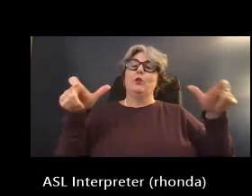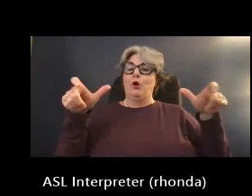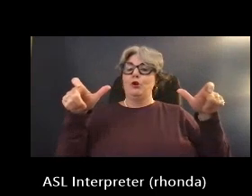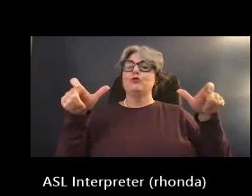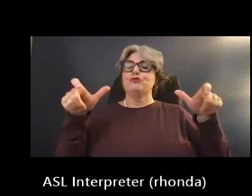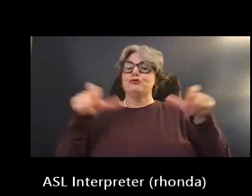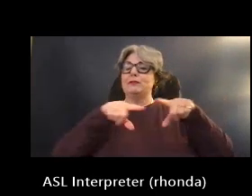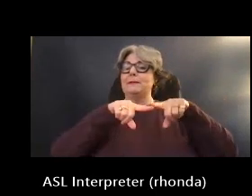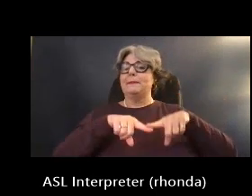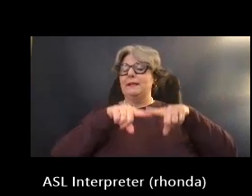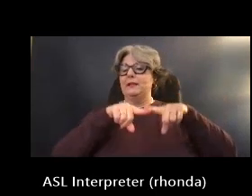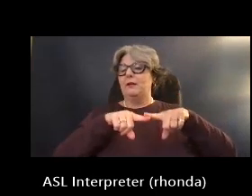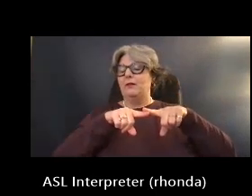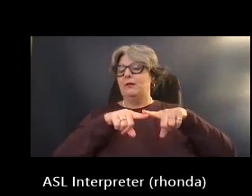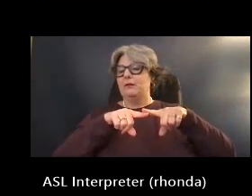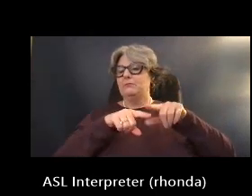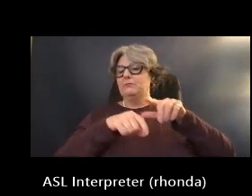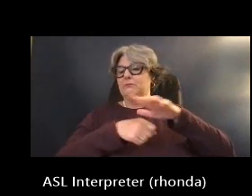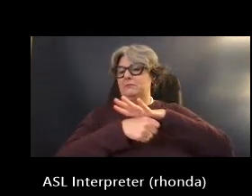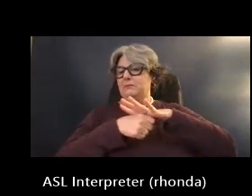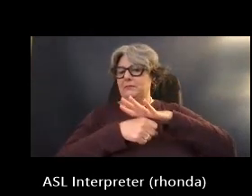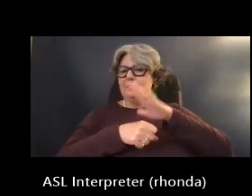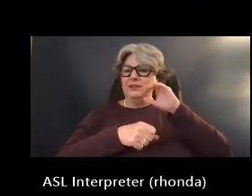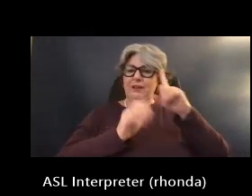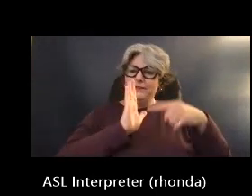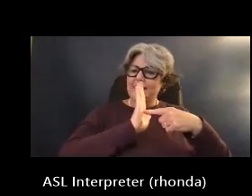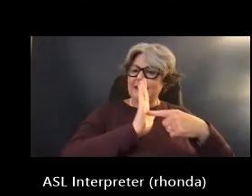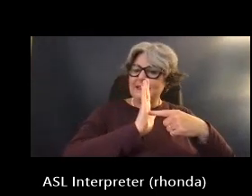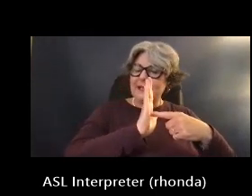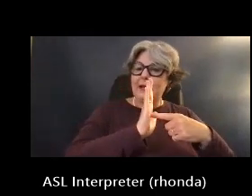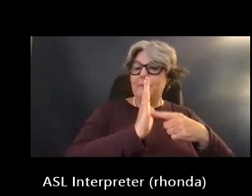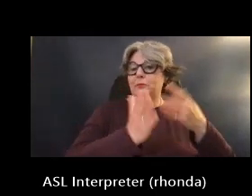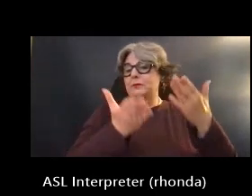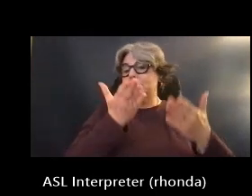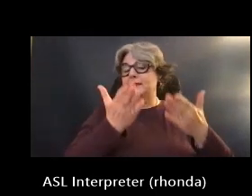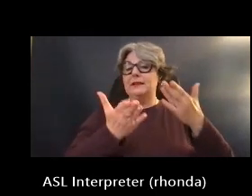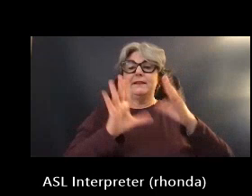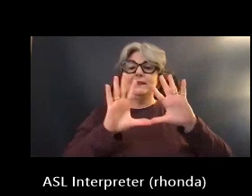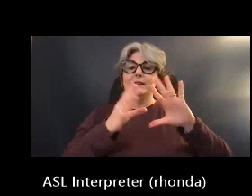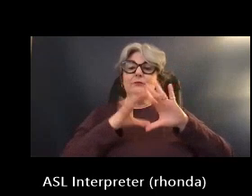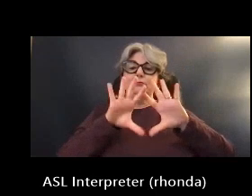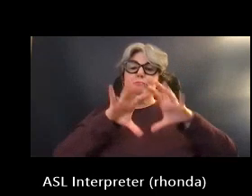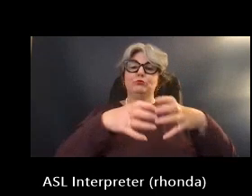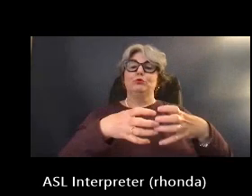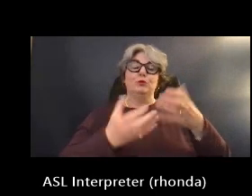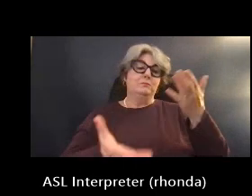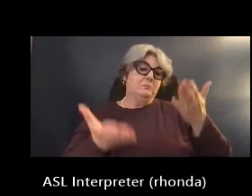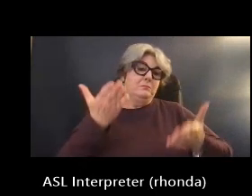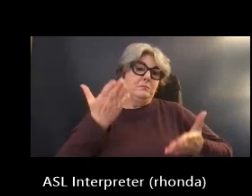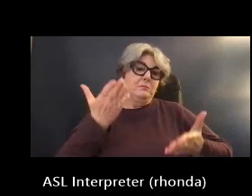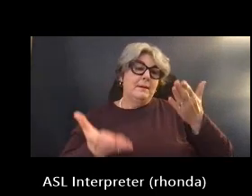the economies and things. Are there some examples maybe in this coalition that might